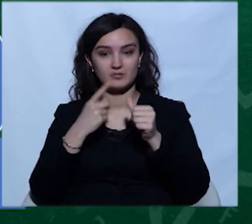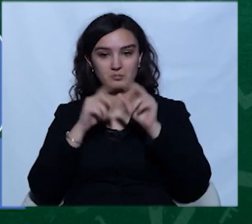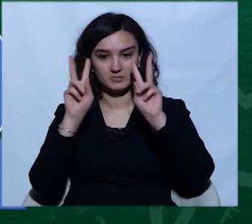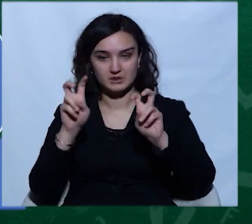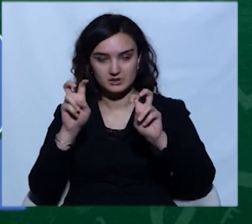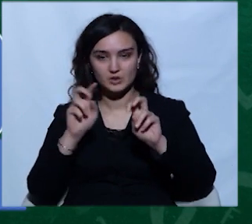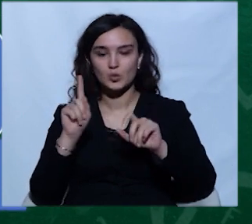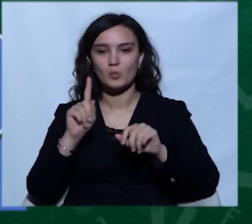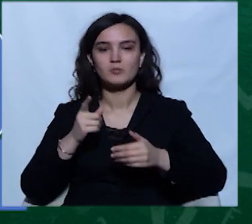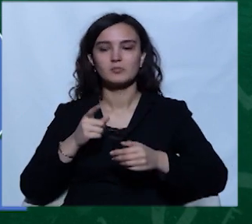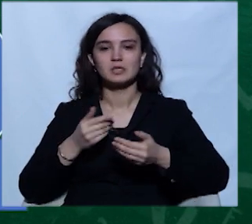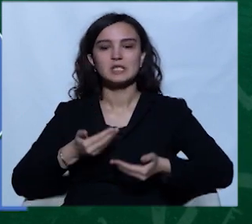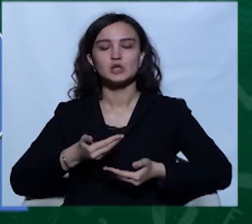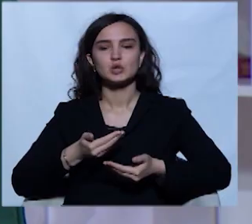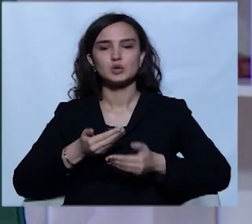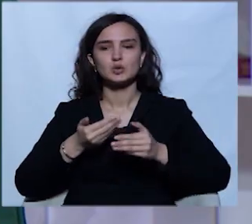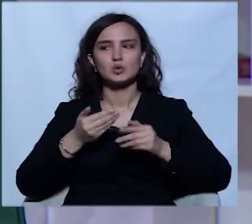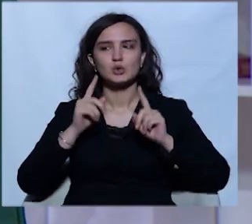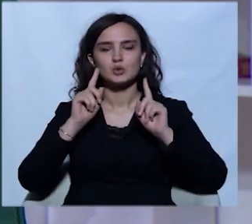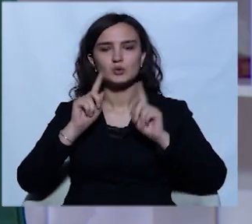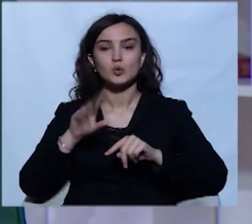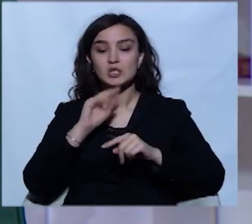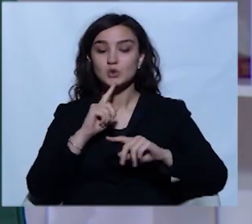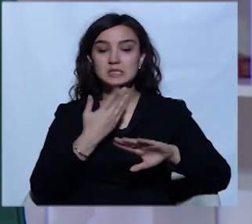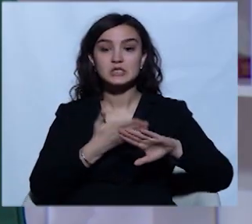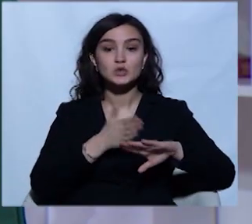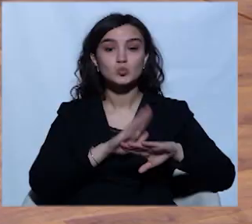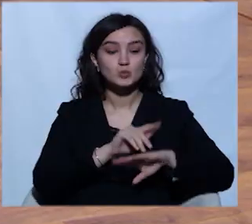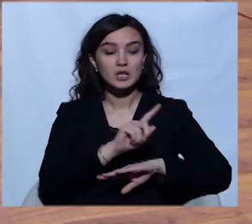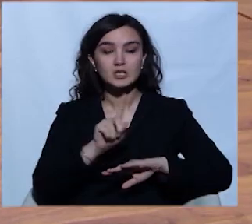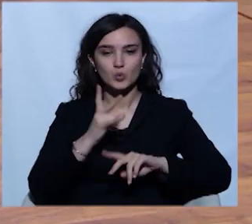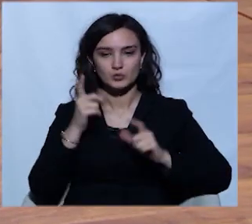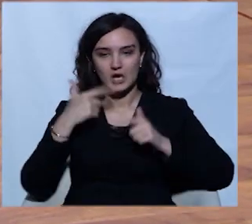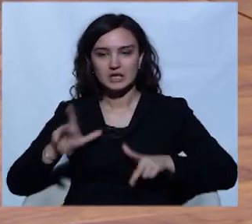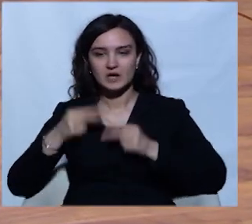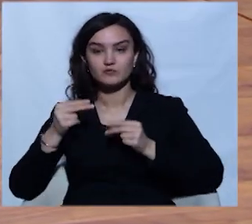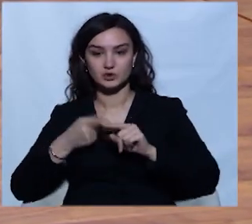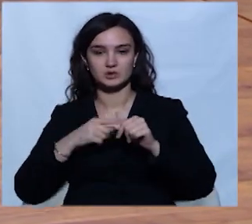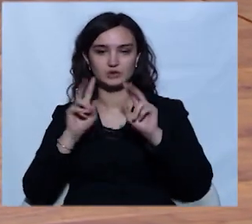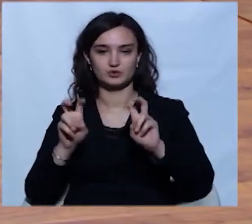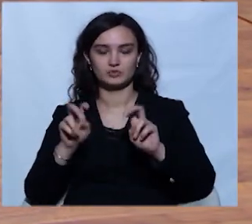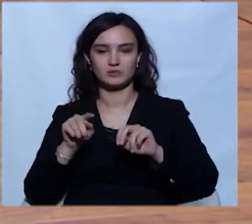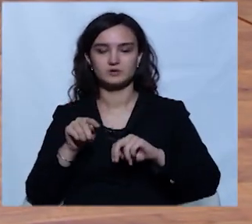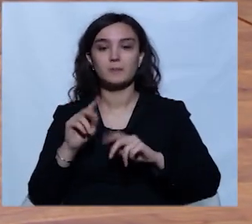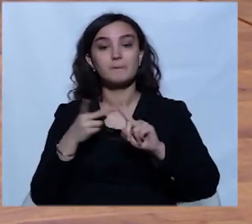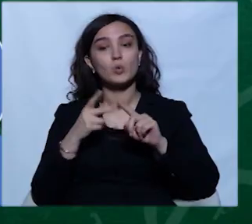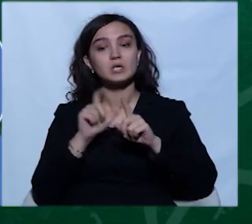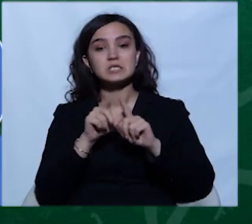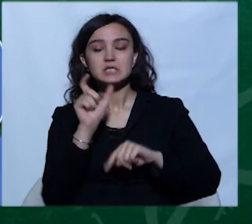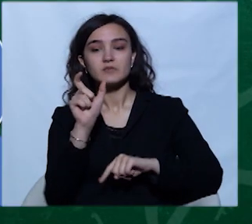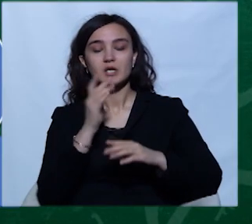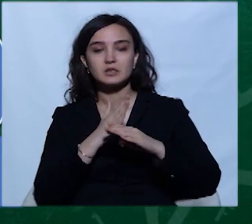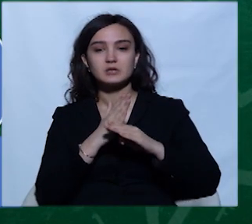to live even after facing difficult situations. Our second word is